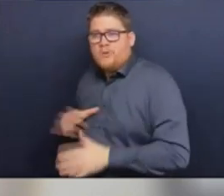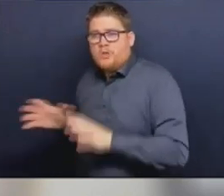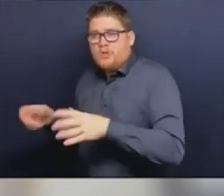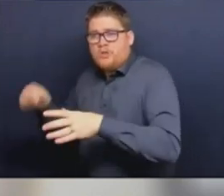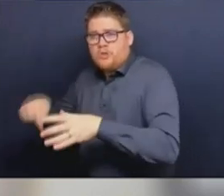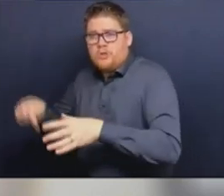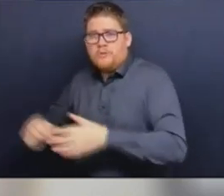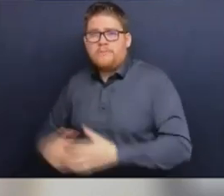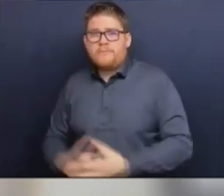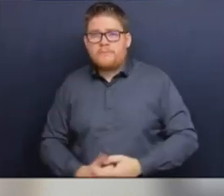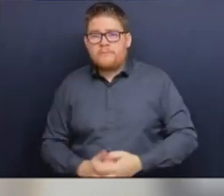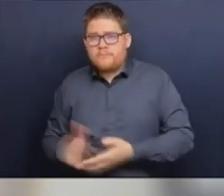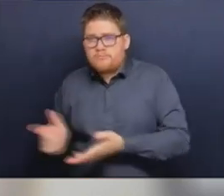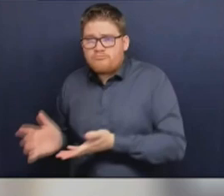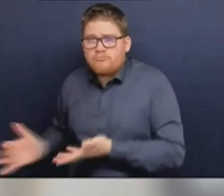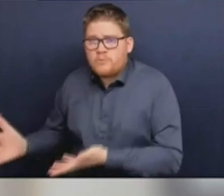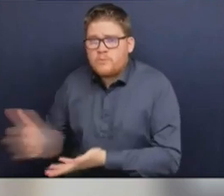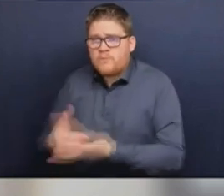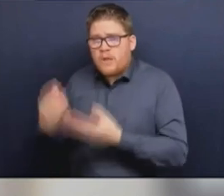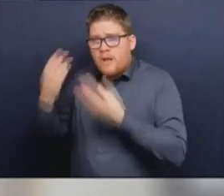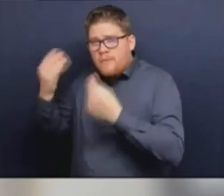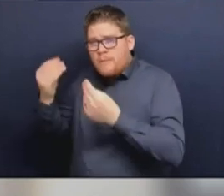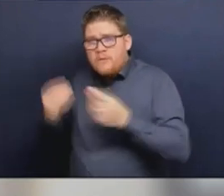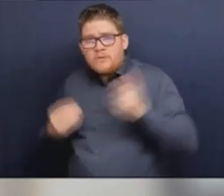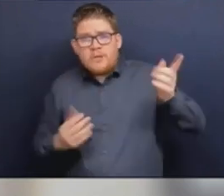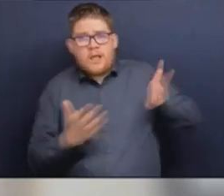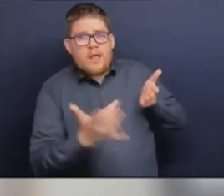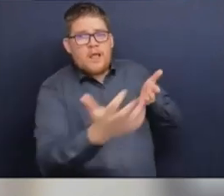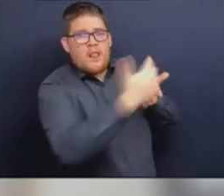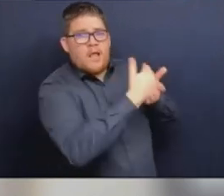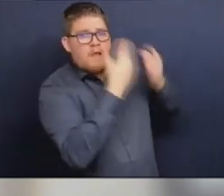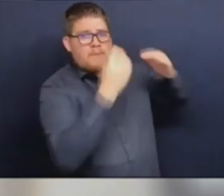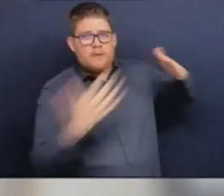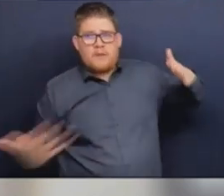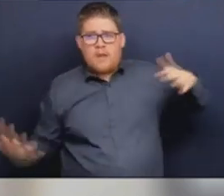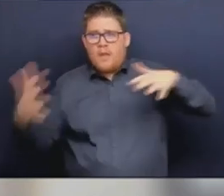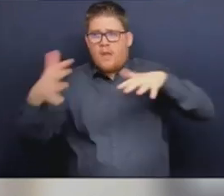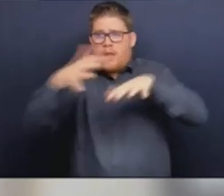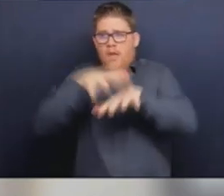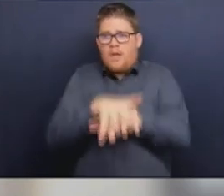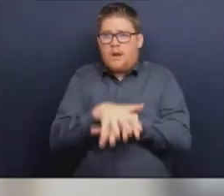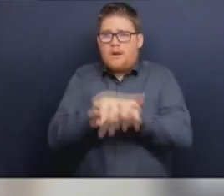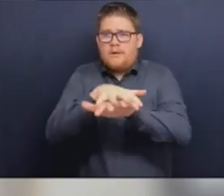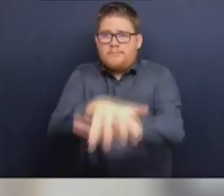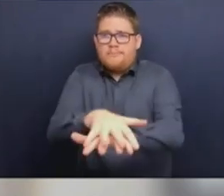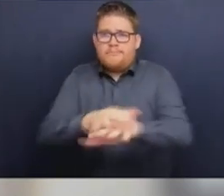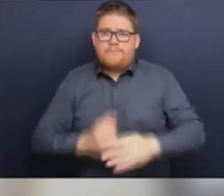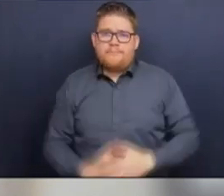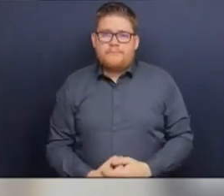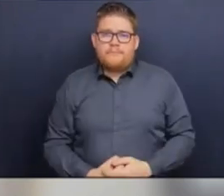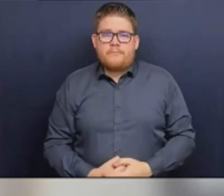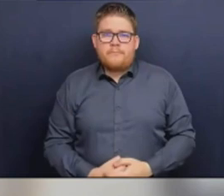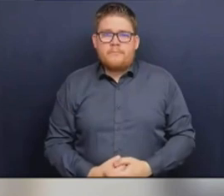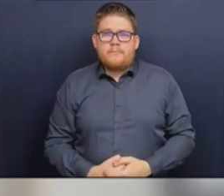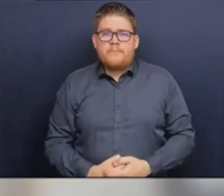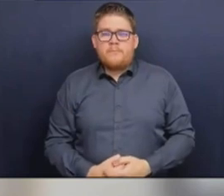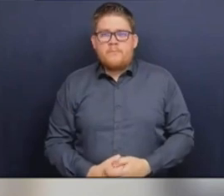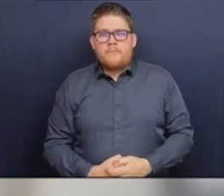I hope to see improved access to services and closing the gaps and barriers for all BIPOC